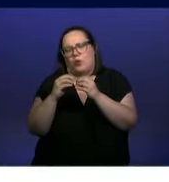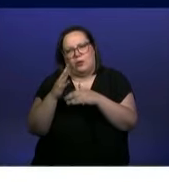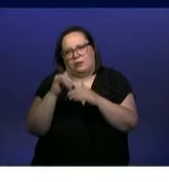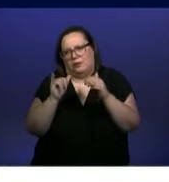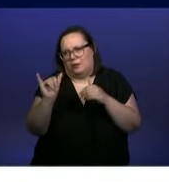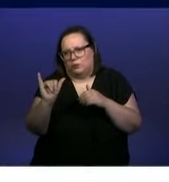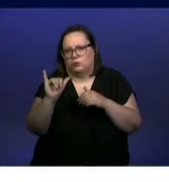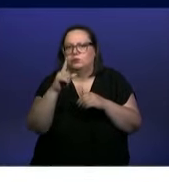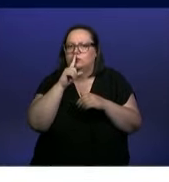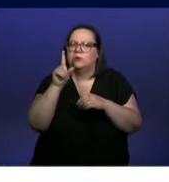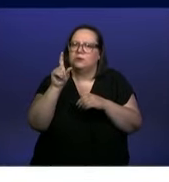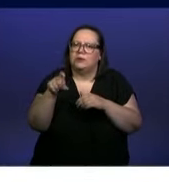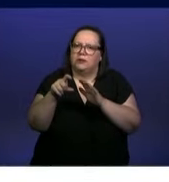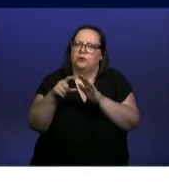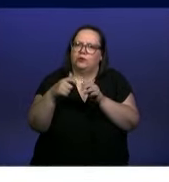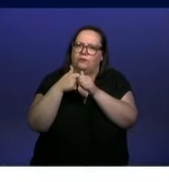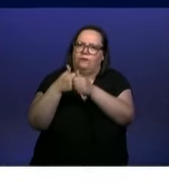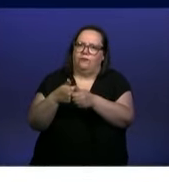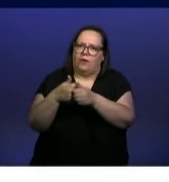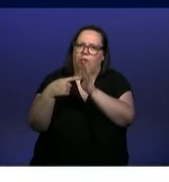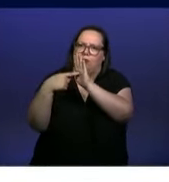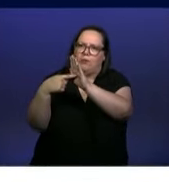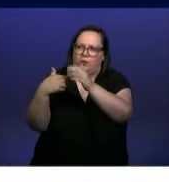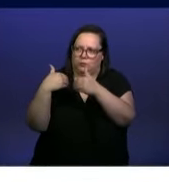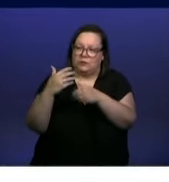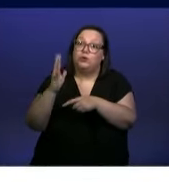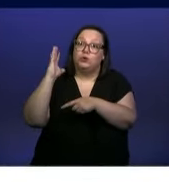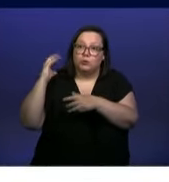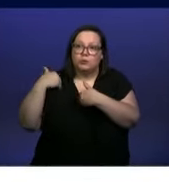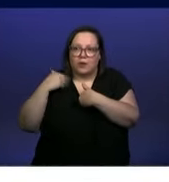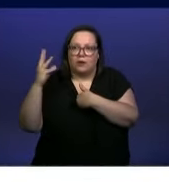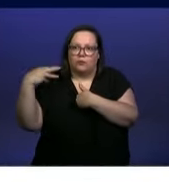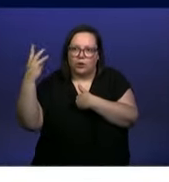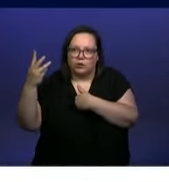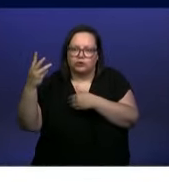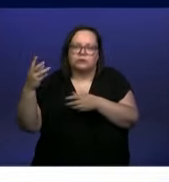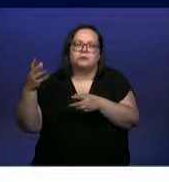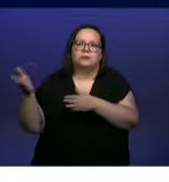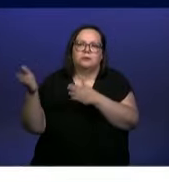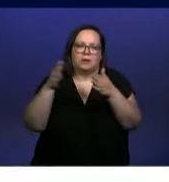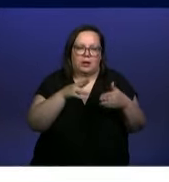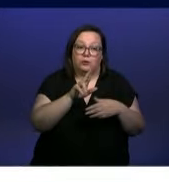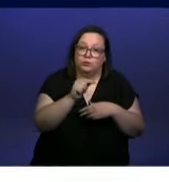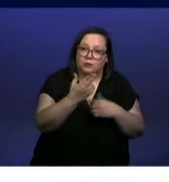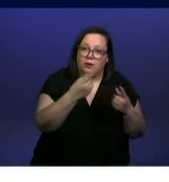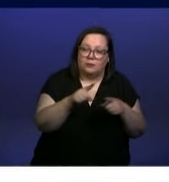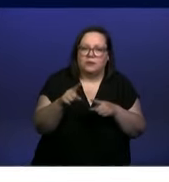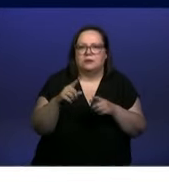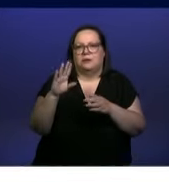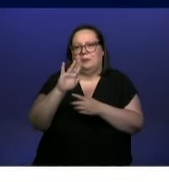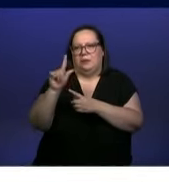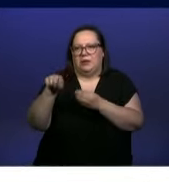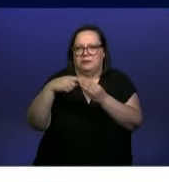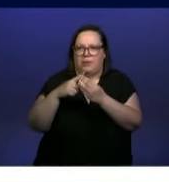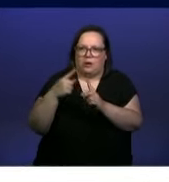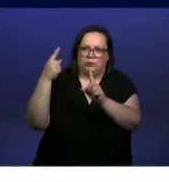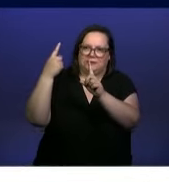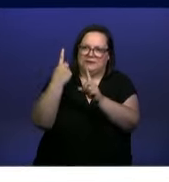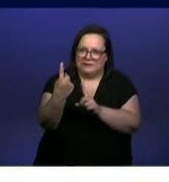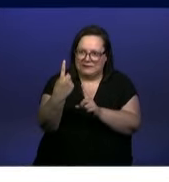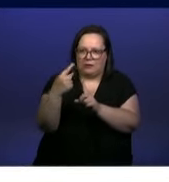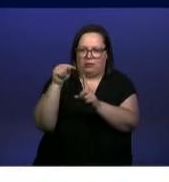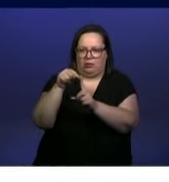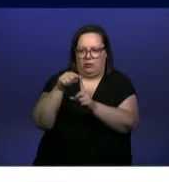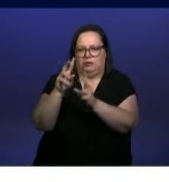to have in Washington and the models that we even have in Utah, where you have bills that are on single subjects instead of these bills that have all kinds of